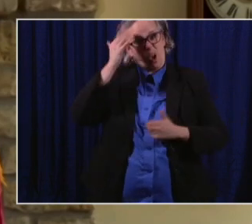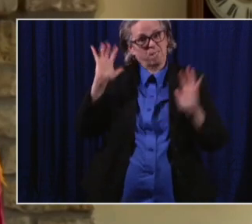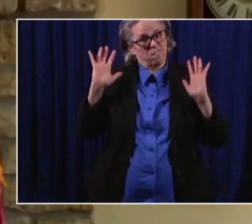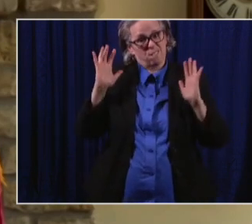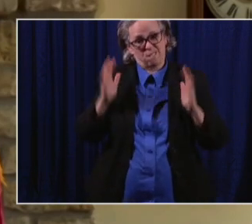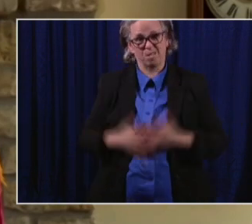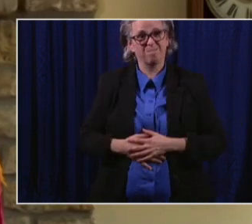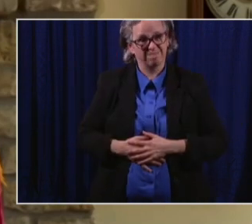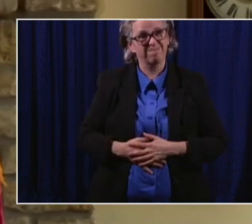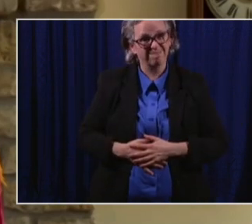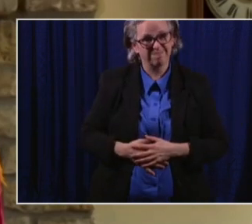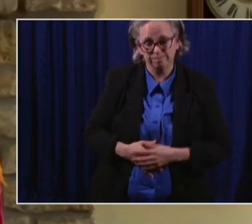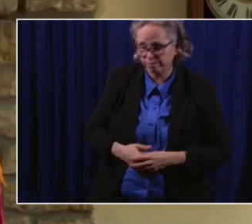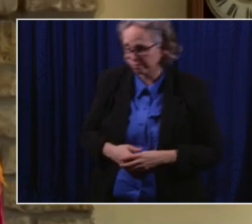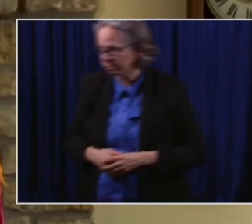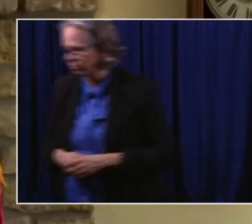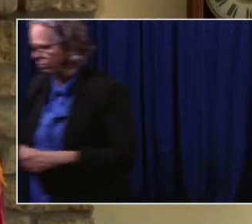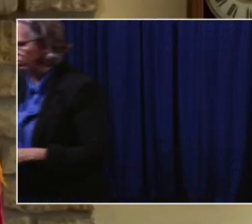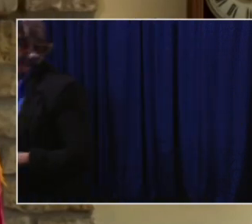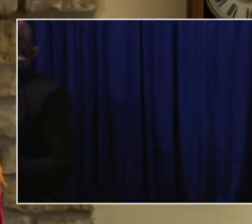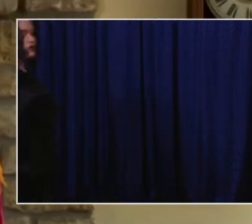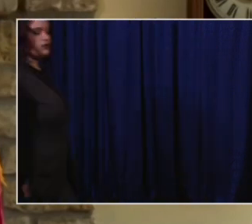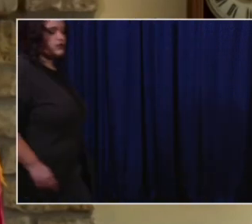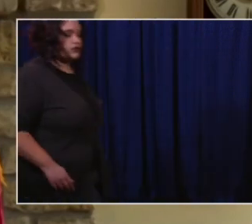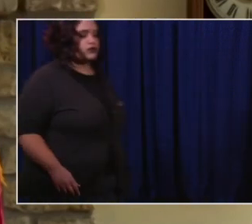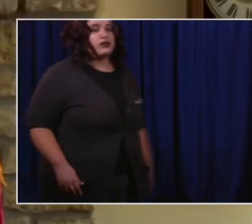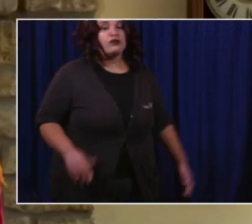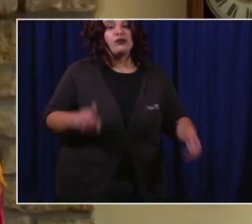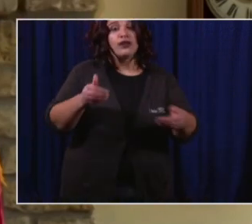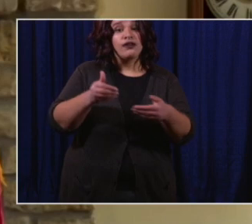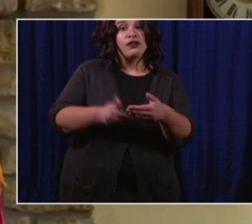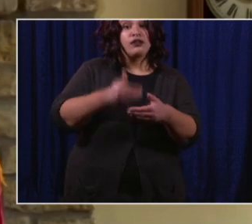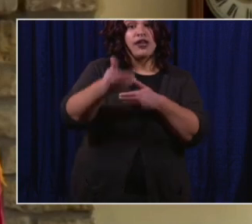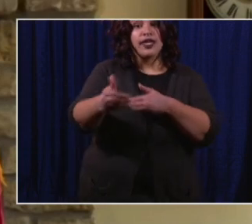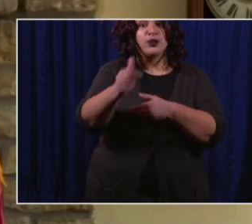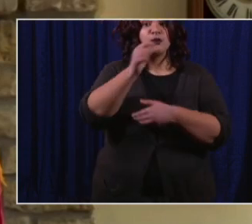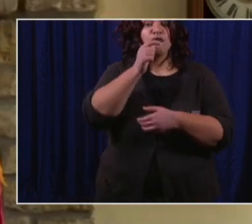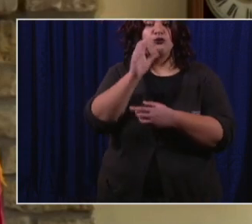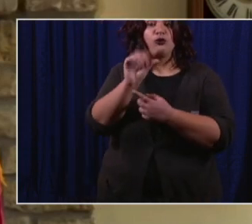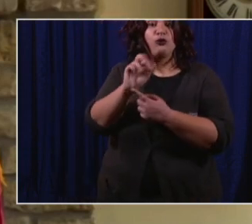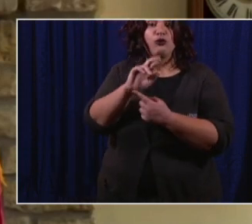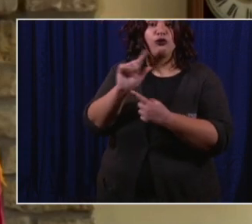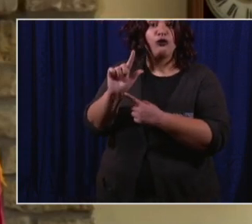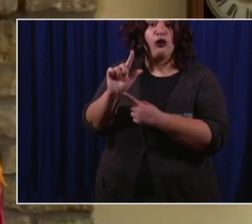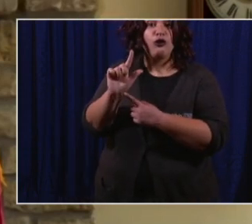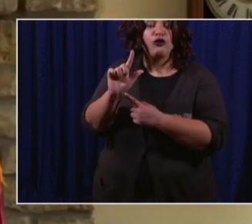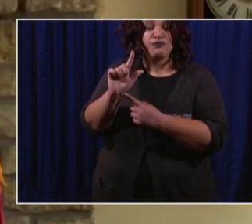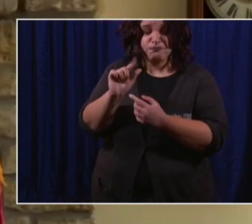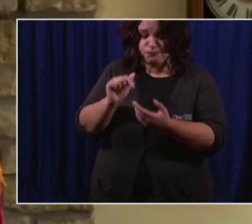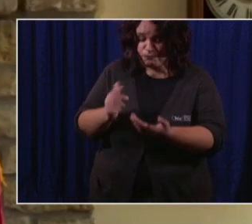Next question is from Carl Hunnell at richlandsource.com.